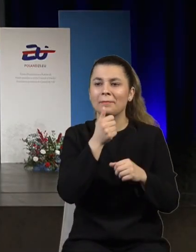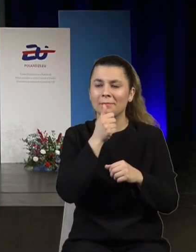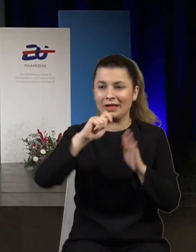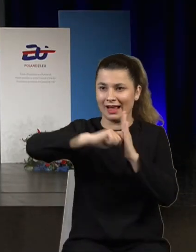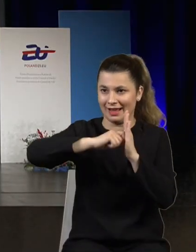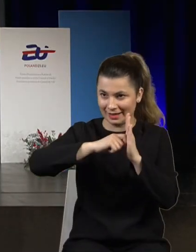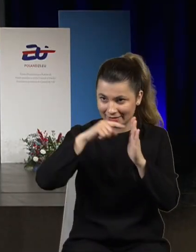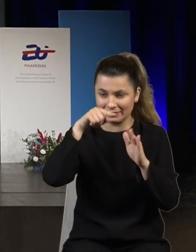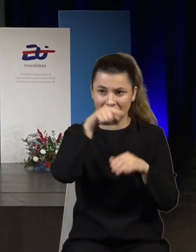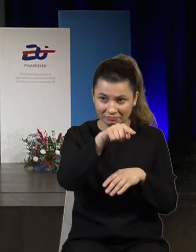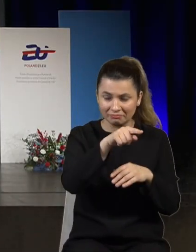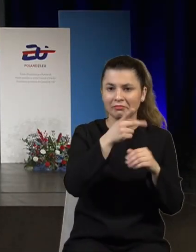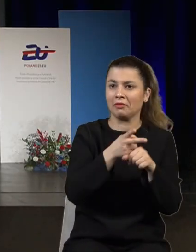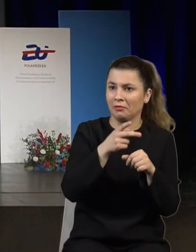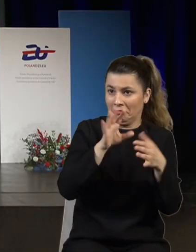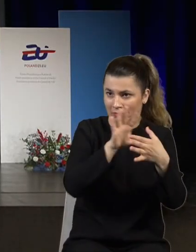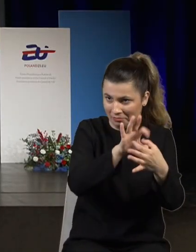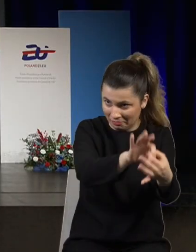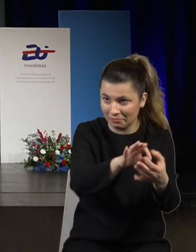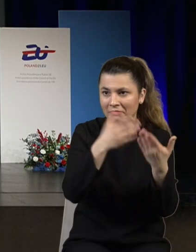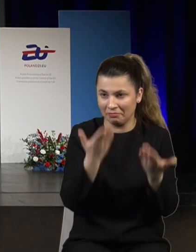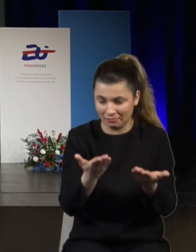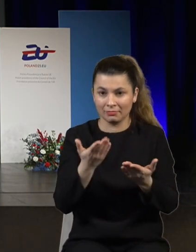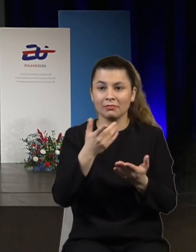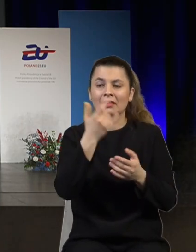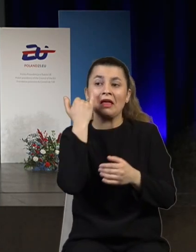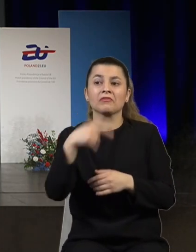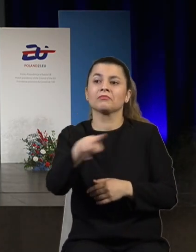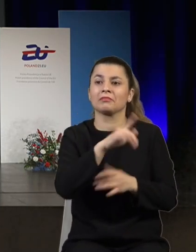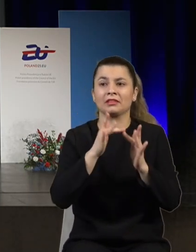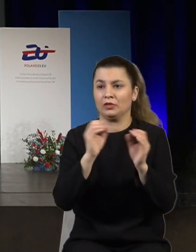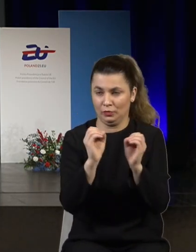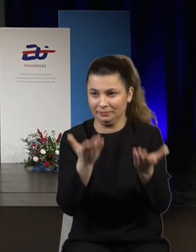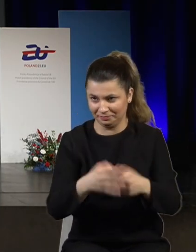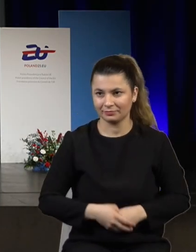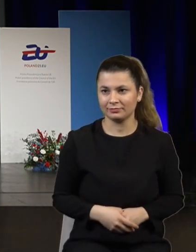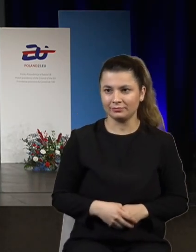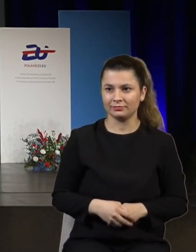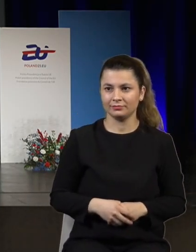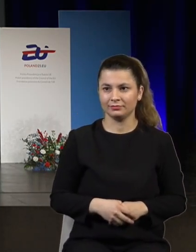will see two possibilities of entering our application.